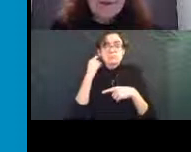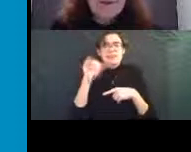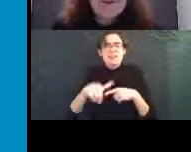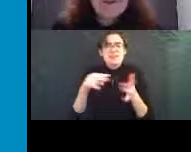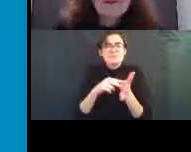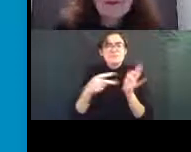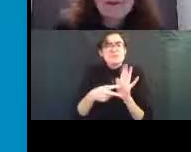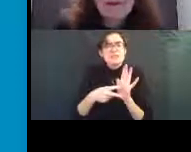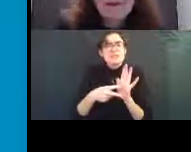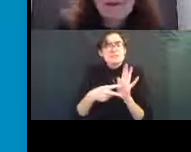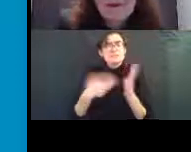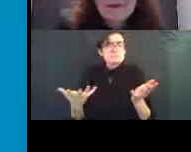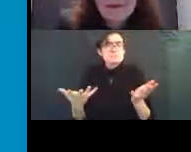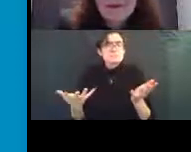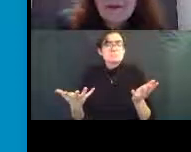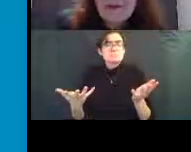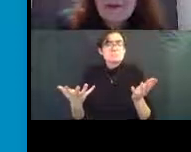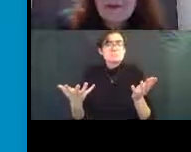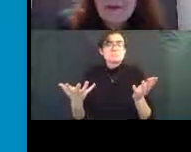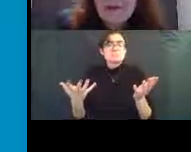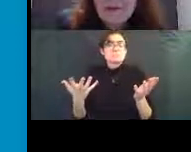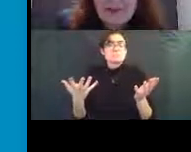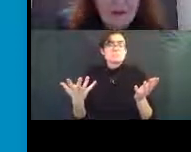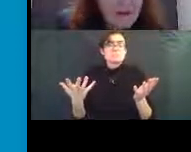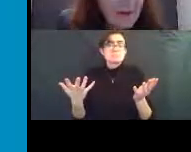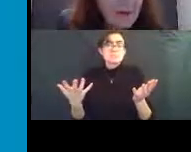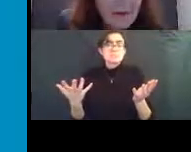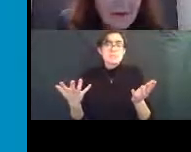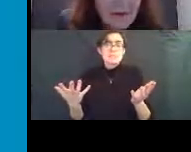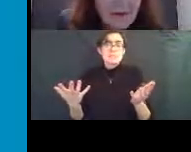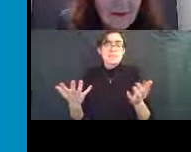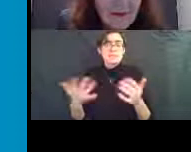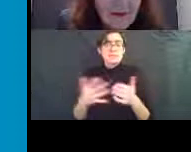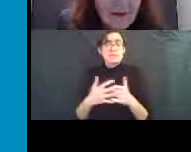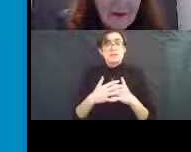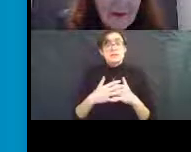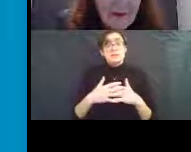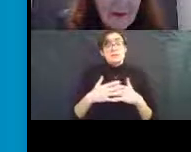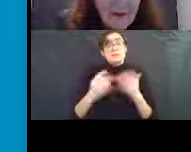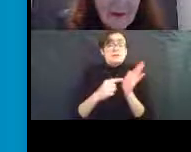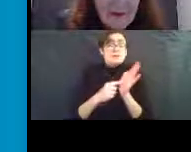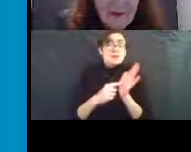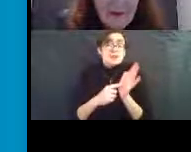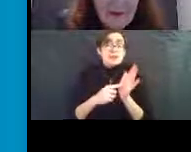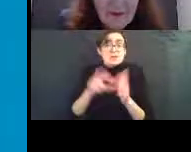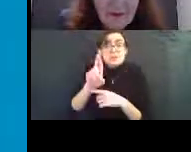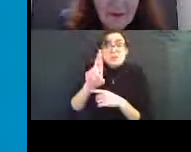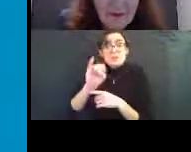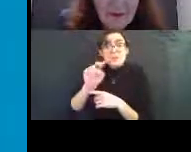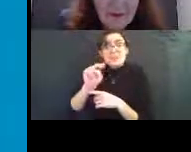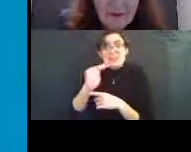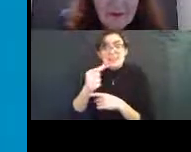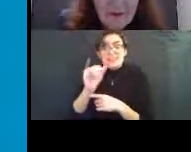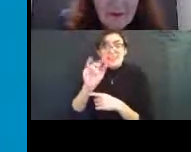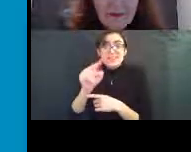I get some elevations of variation, ringing, hissing, or buzzing sound.